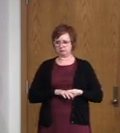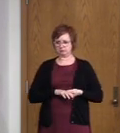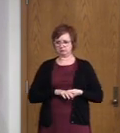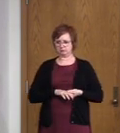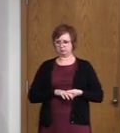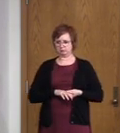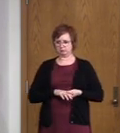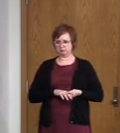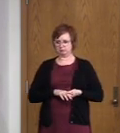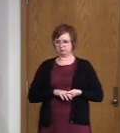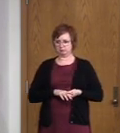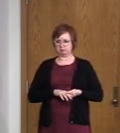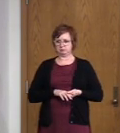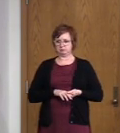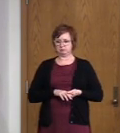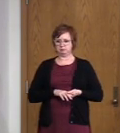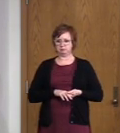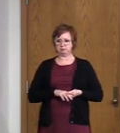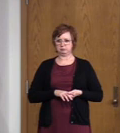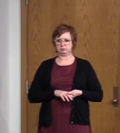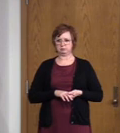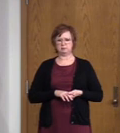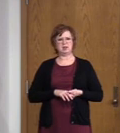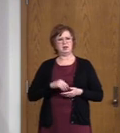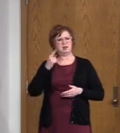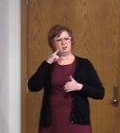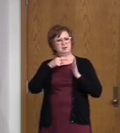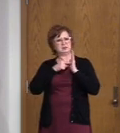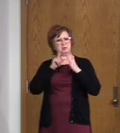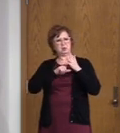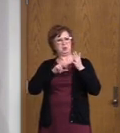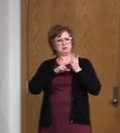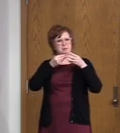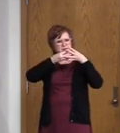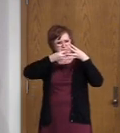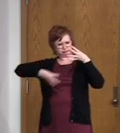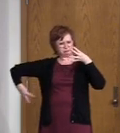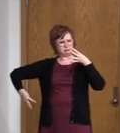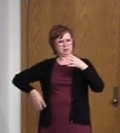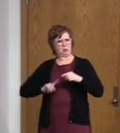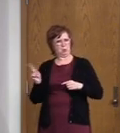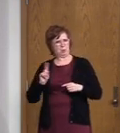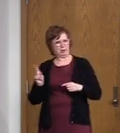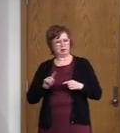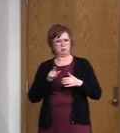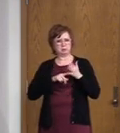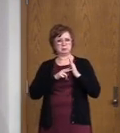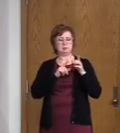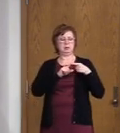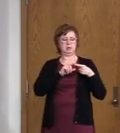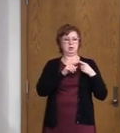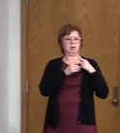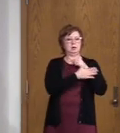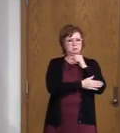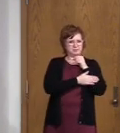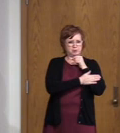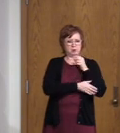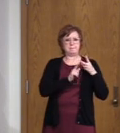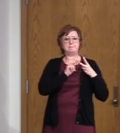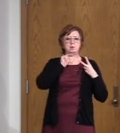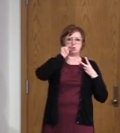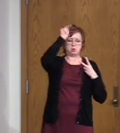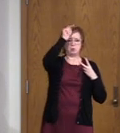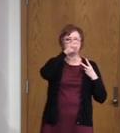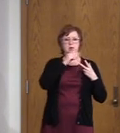So if the next slide talks about some of those additional vaccine clinics that we'll be using, again, throughout rural, urban, and northern Saskatchewan. We are